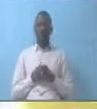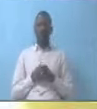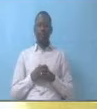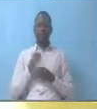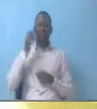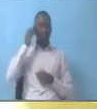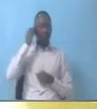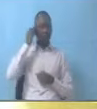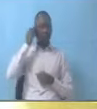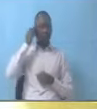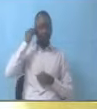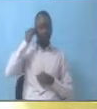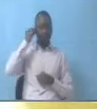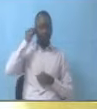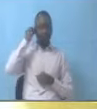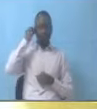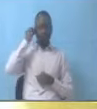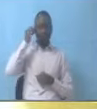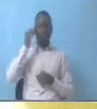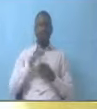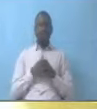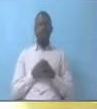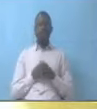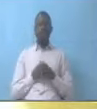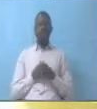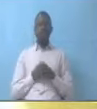Now. In this regard,